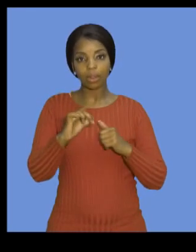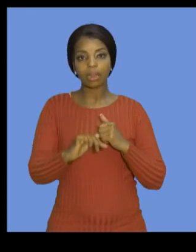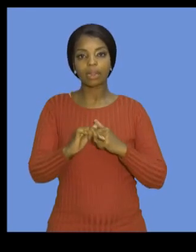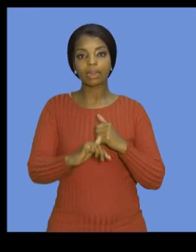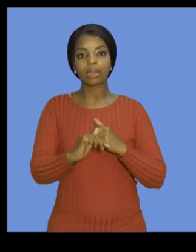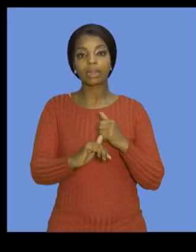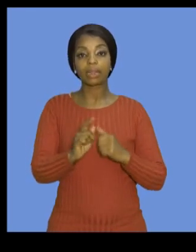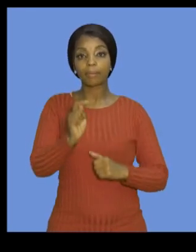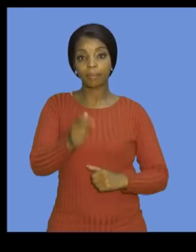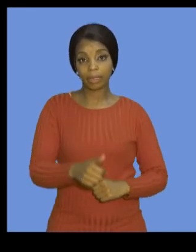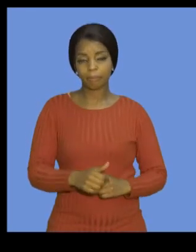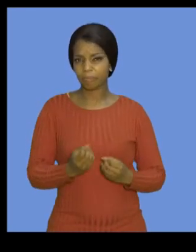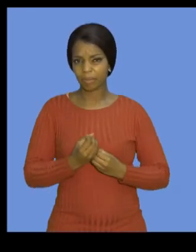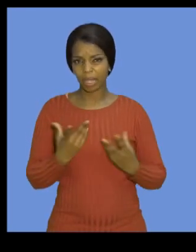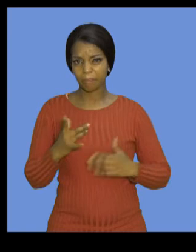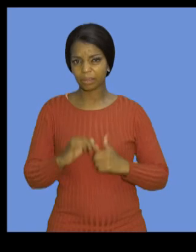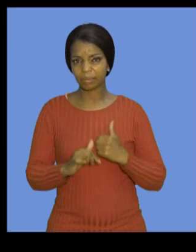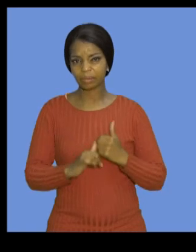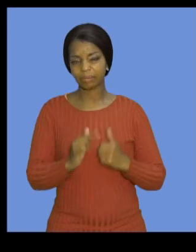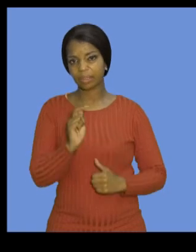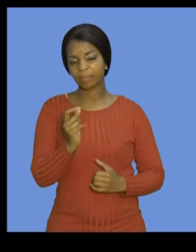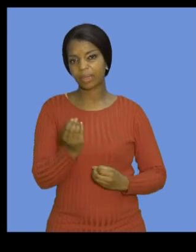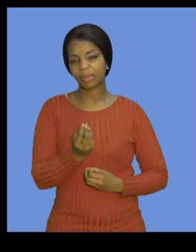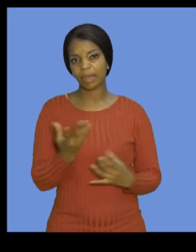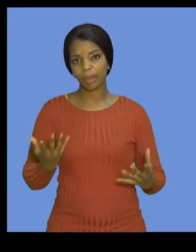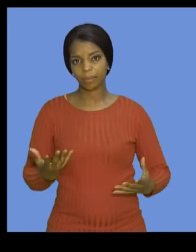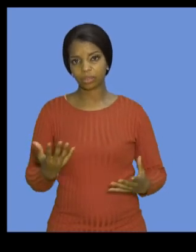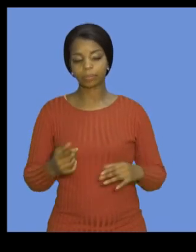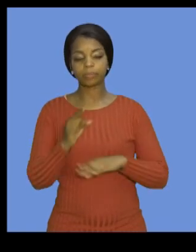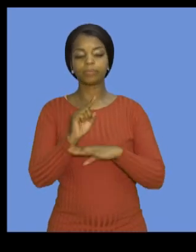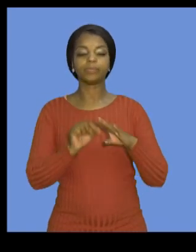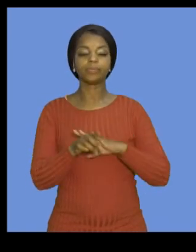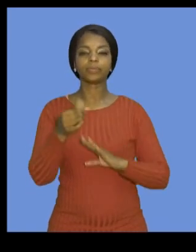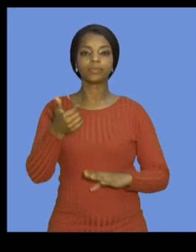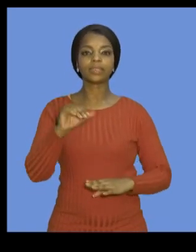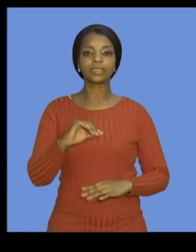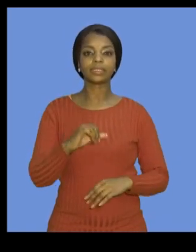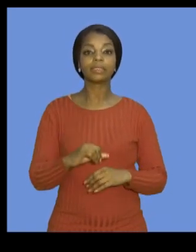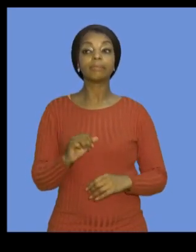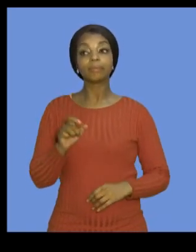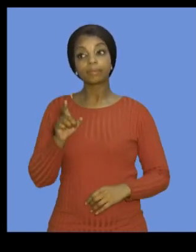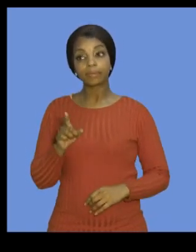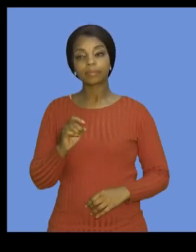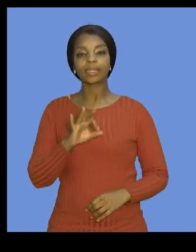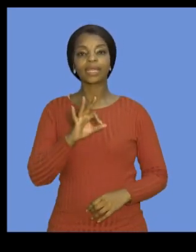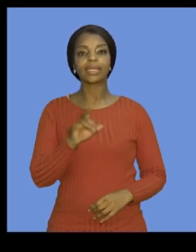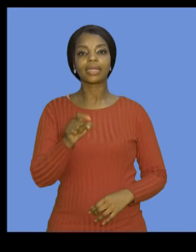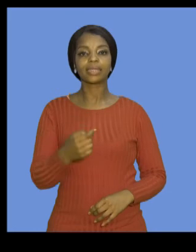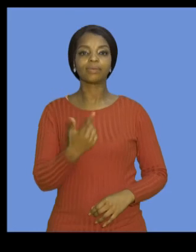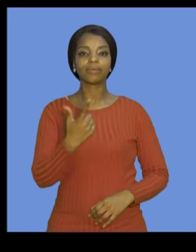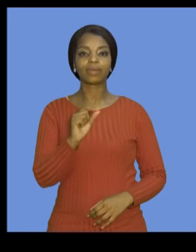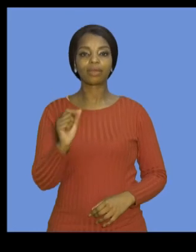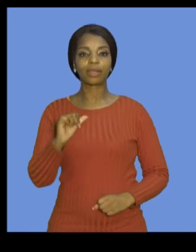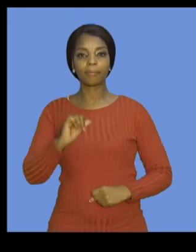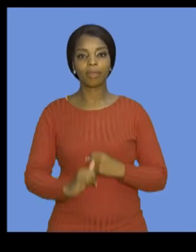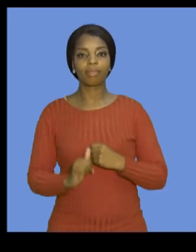much will she actually pay? So I divide that by 60 there, which will give me 3,700. So